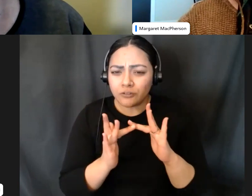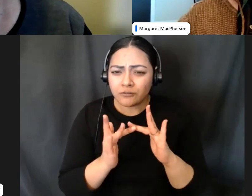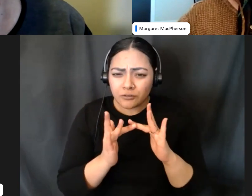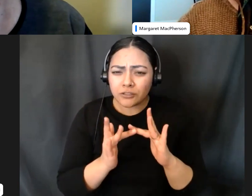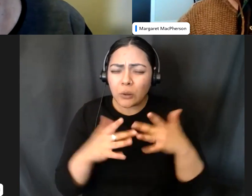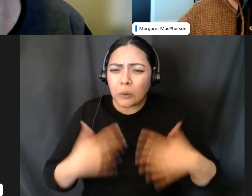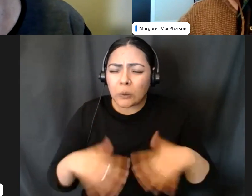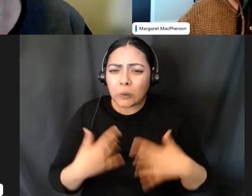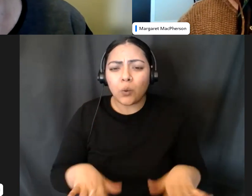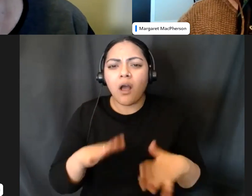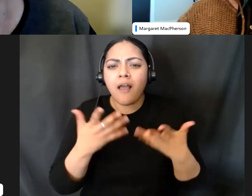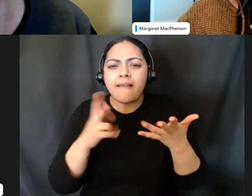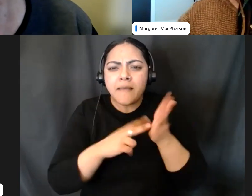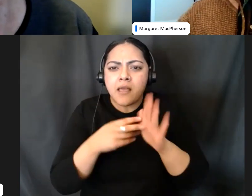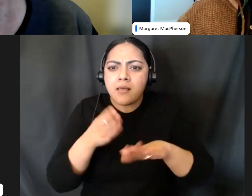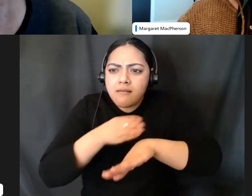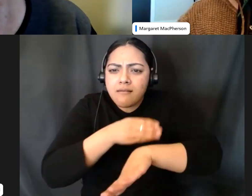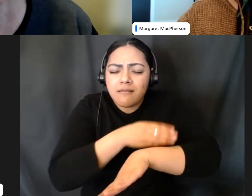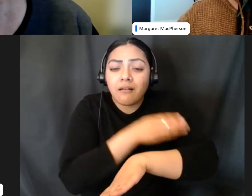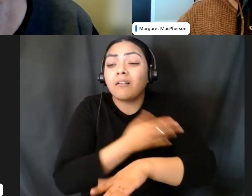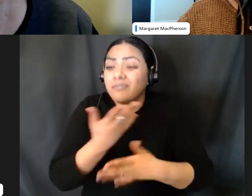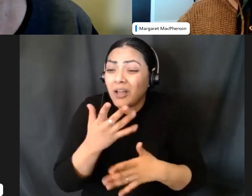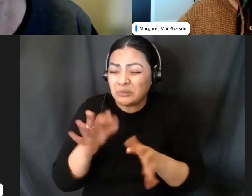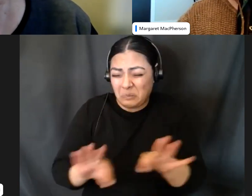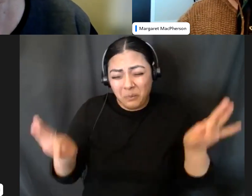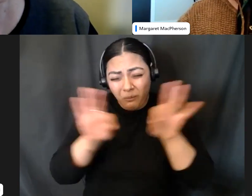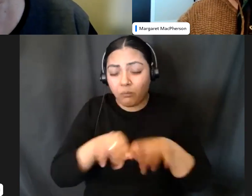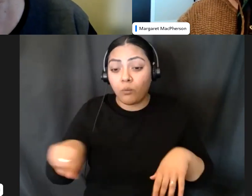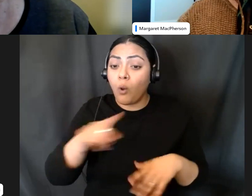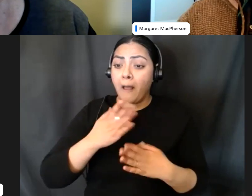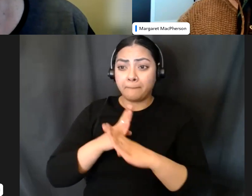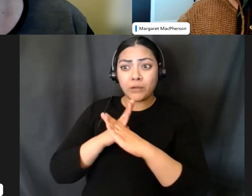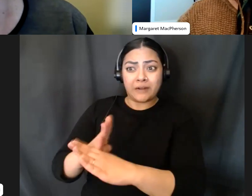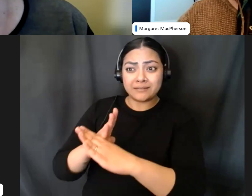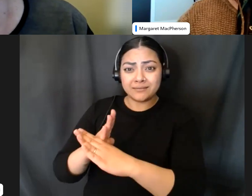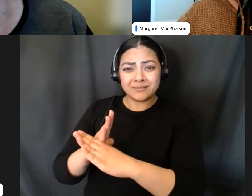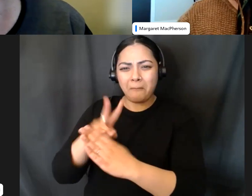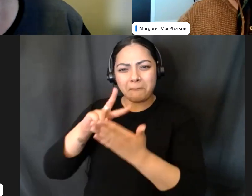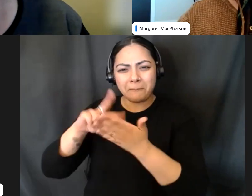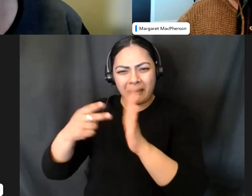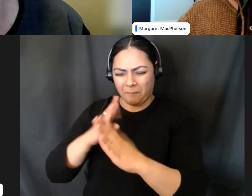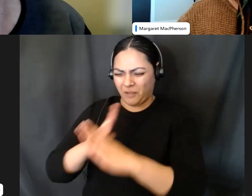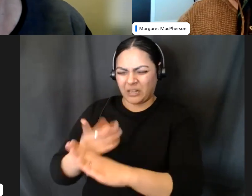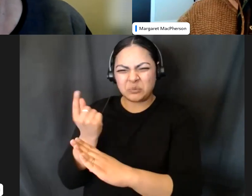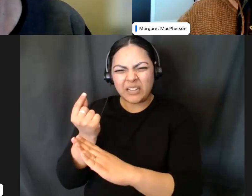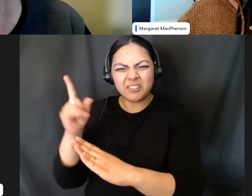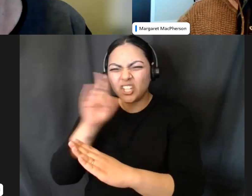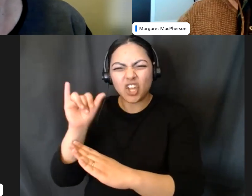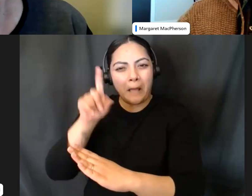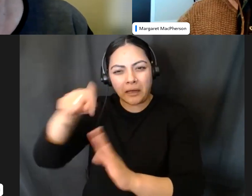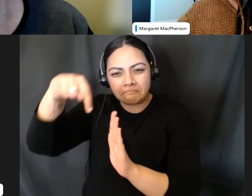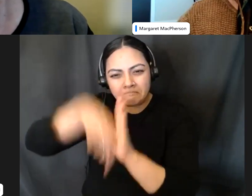going to prevent something, you have to be aware of it. You have to know what it is that you're trying to prevent. So that's where we